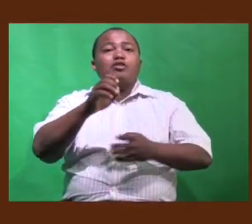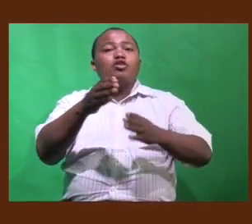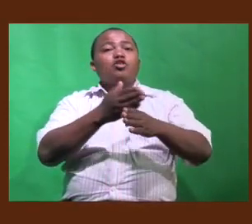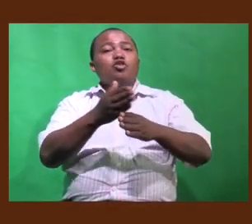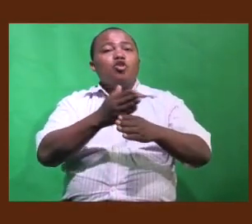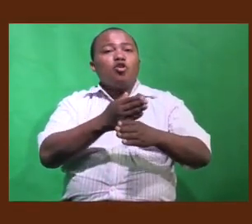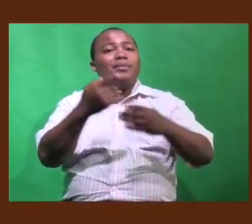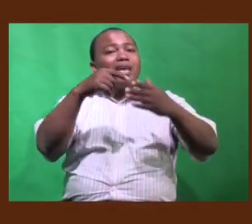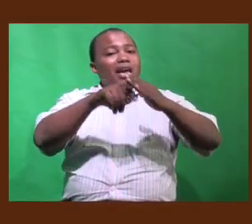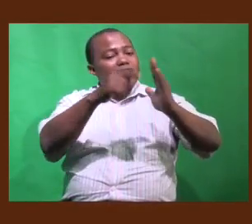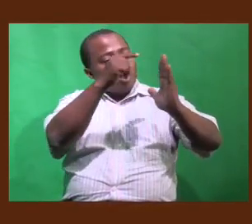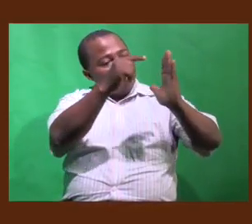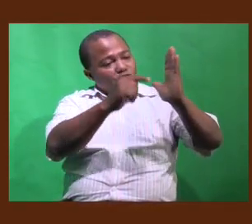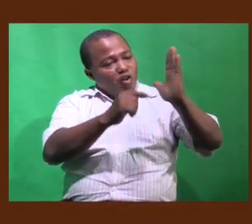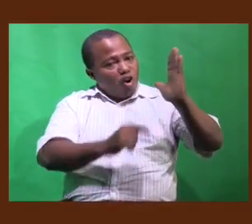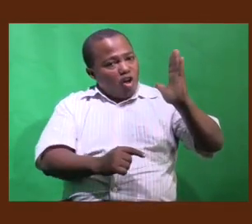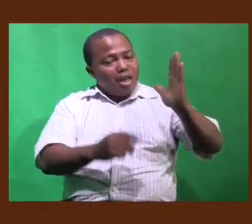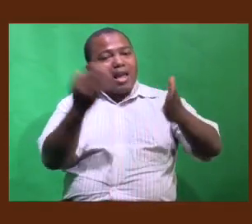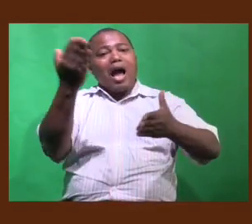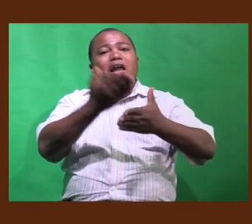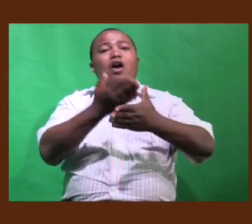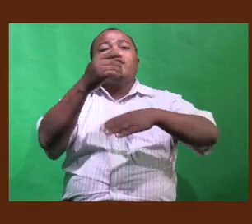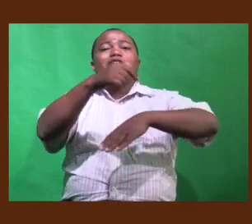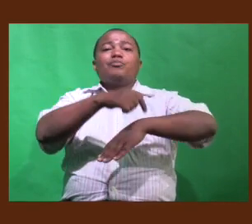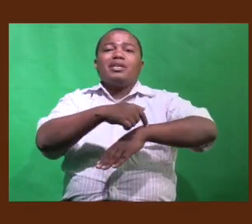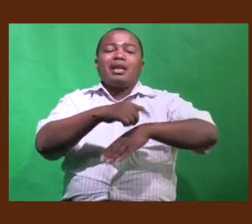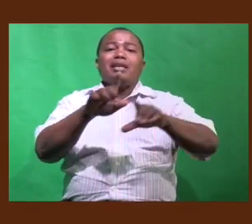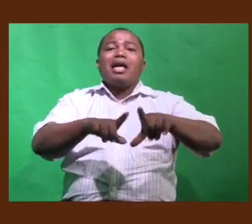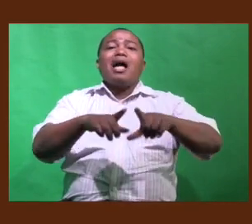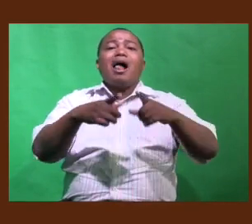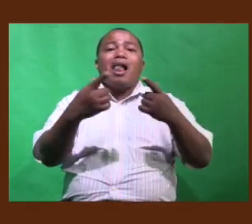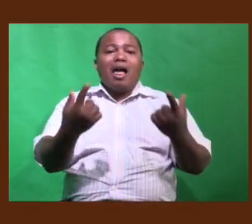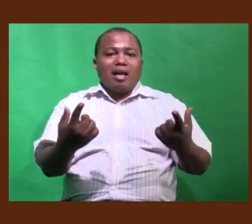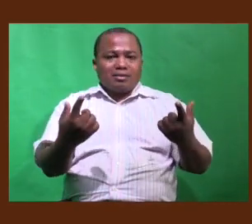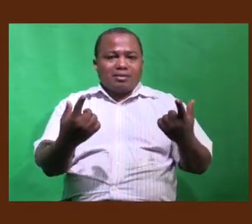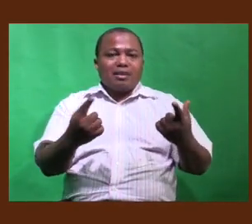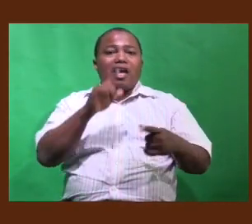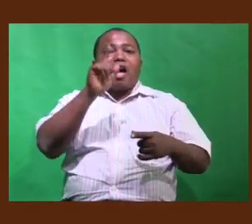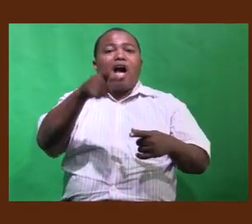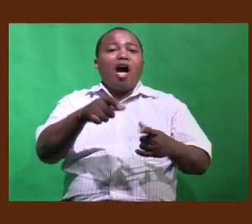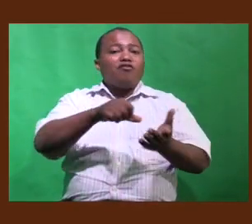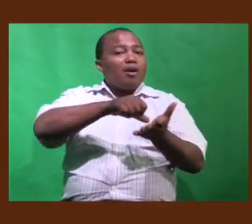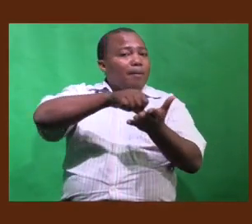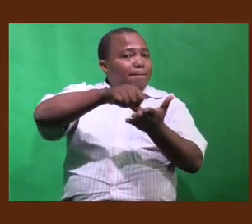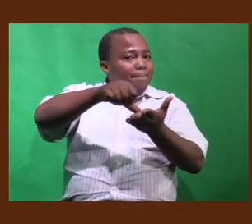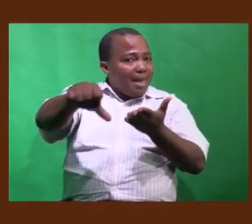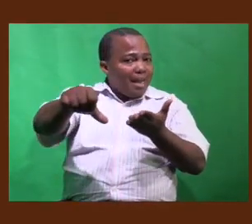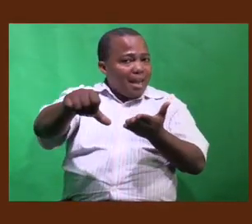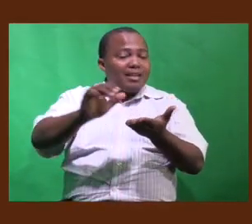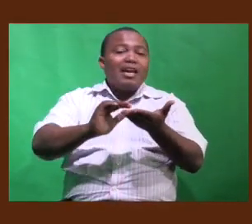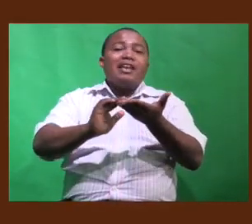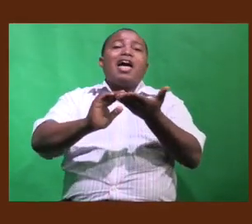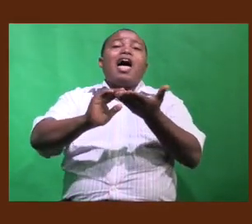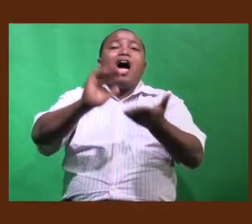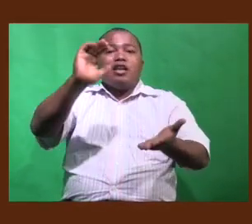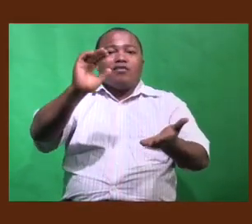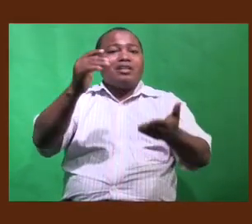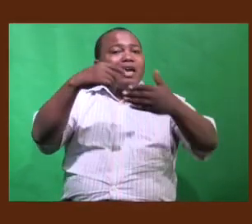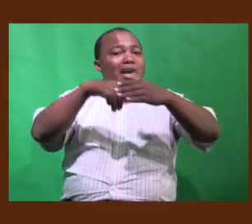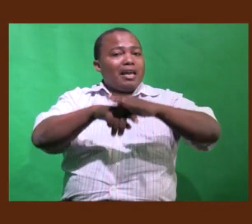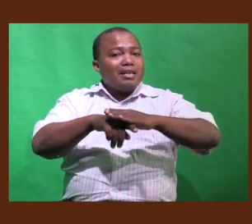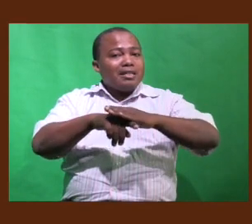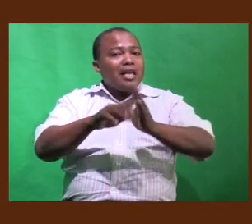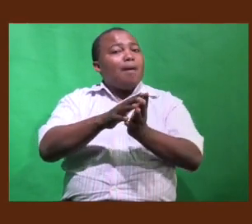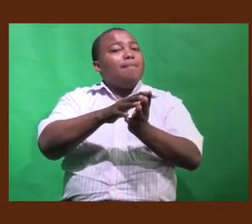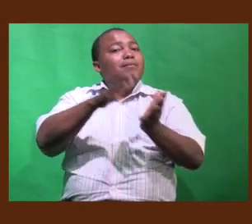following accounting period, but have been paid in advance in the current accounting